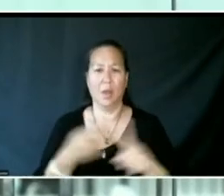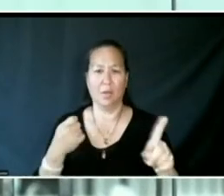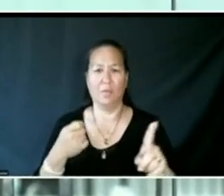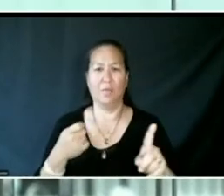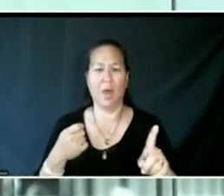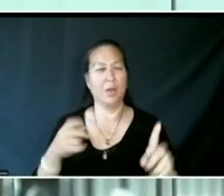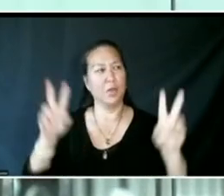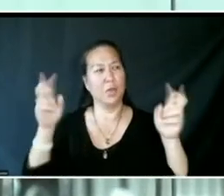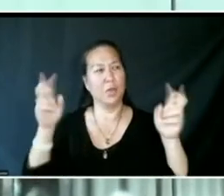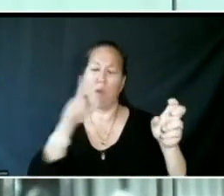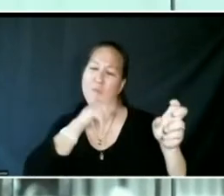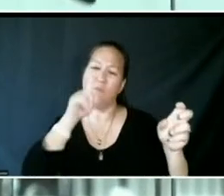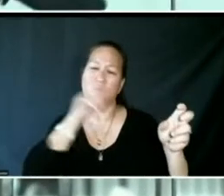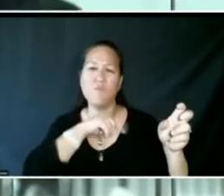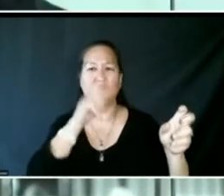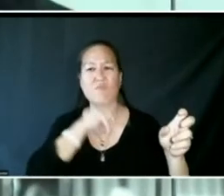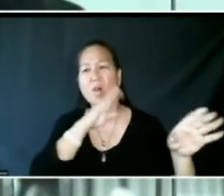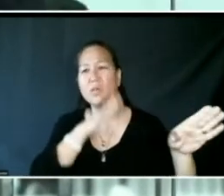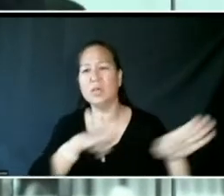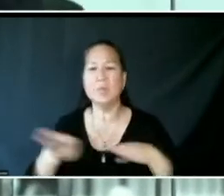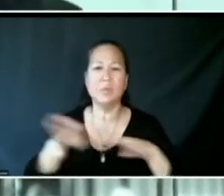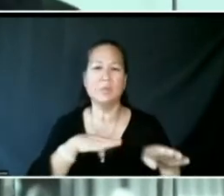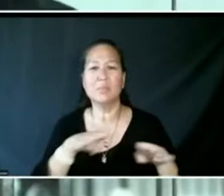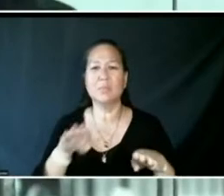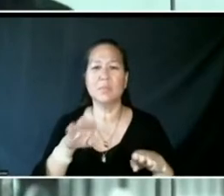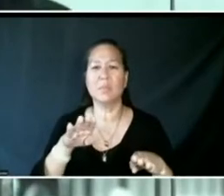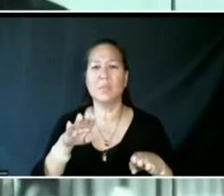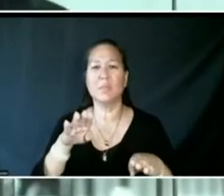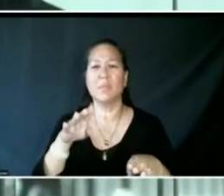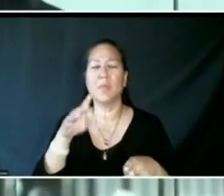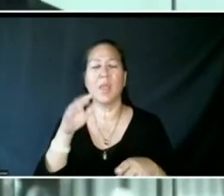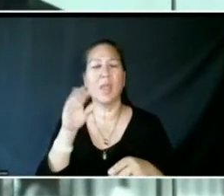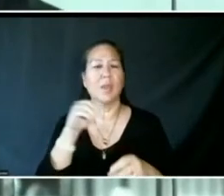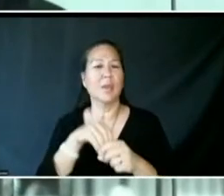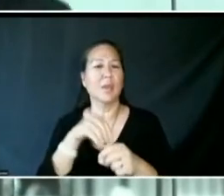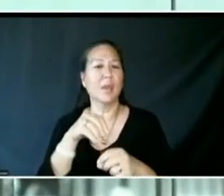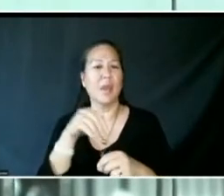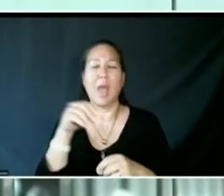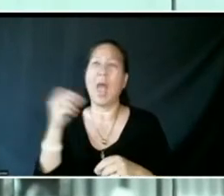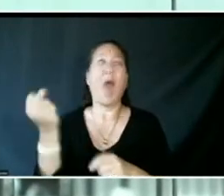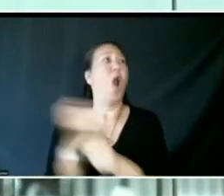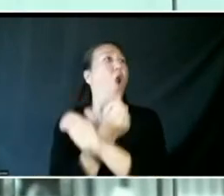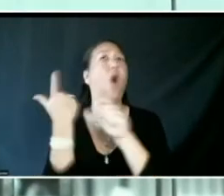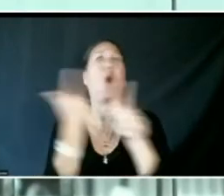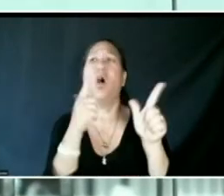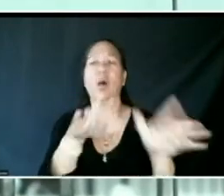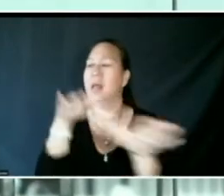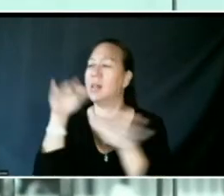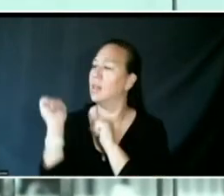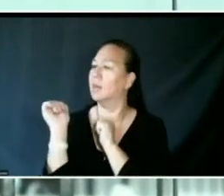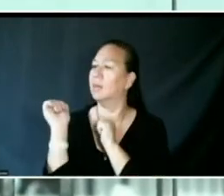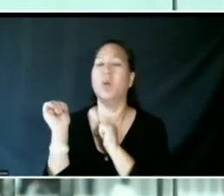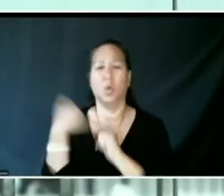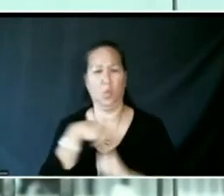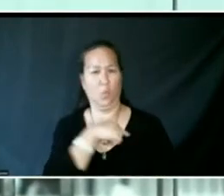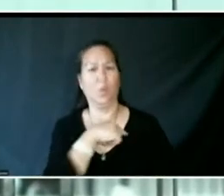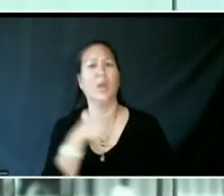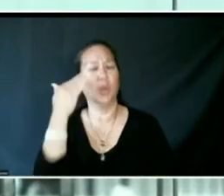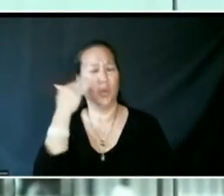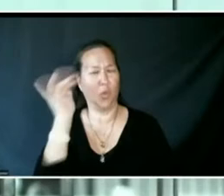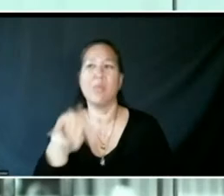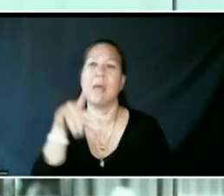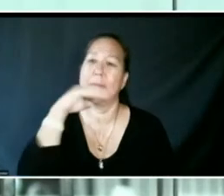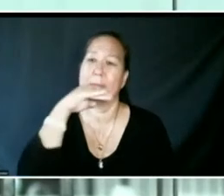false pretense of a pipe burst, water main burst, everybody leave, which we now know was a total lie.